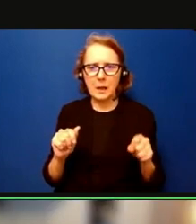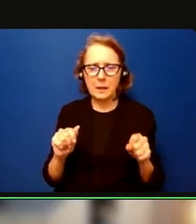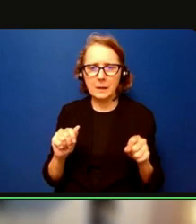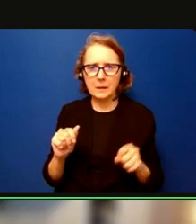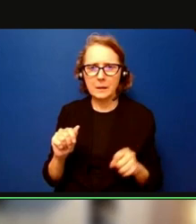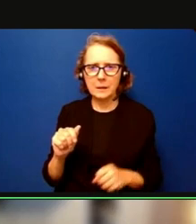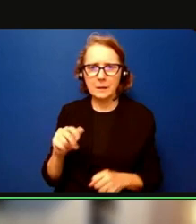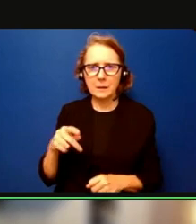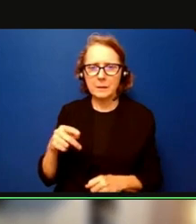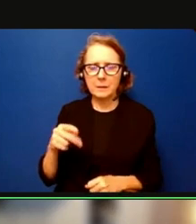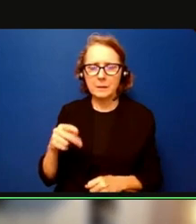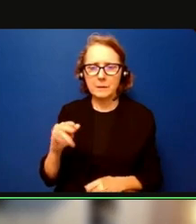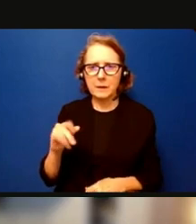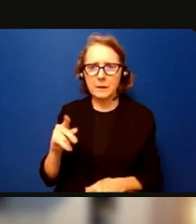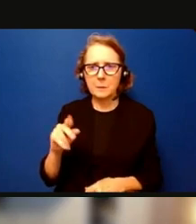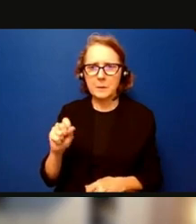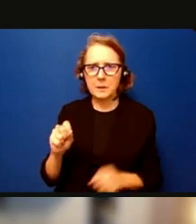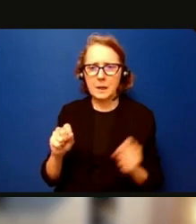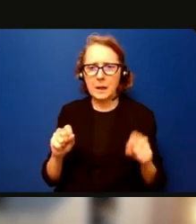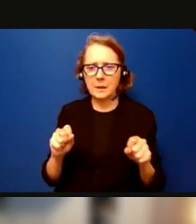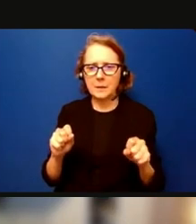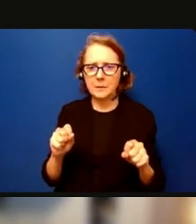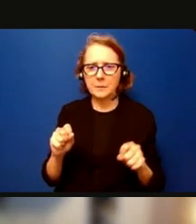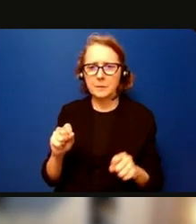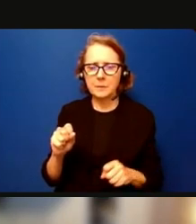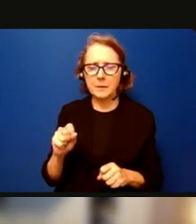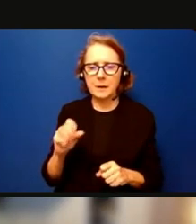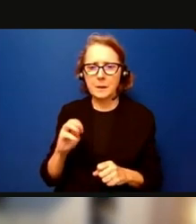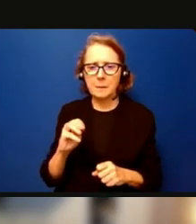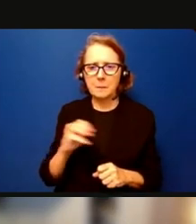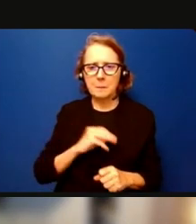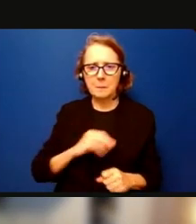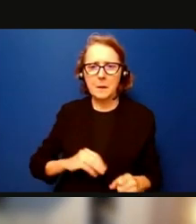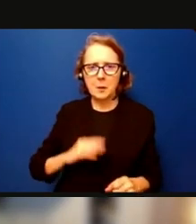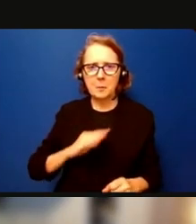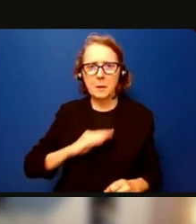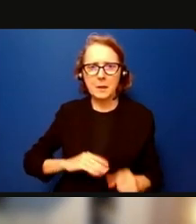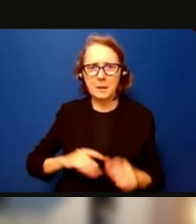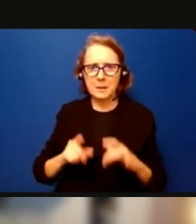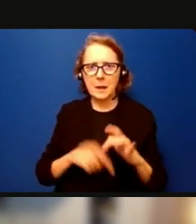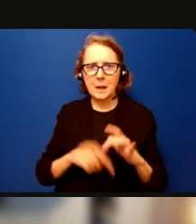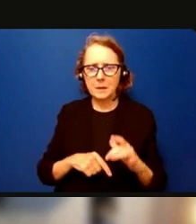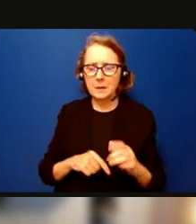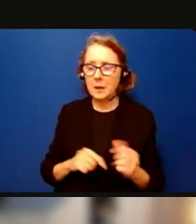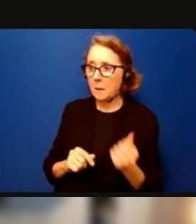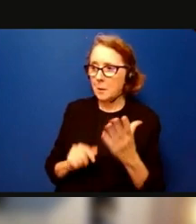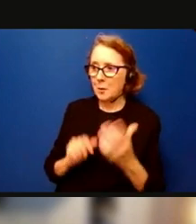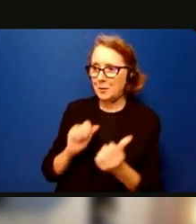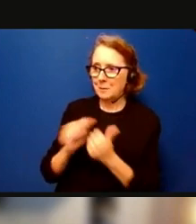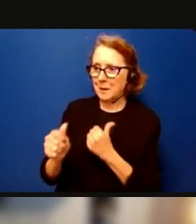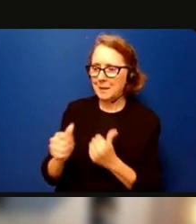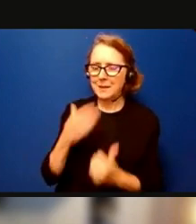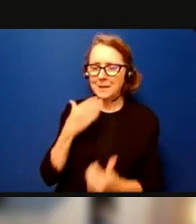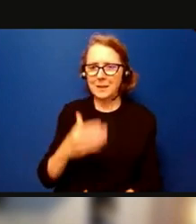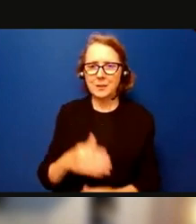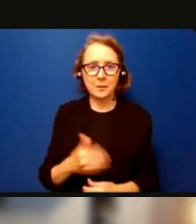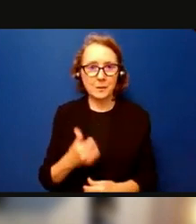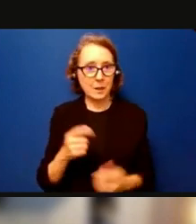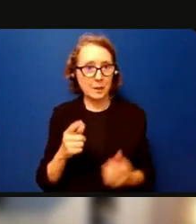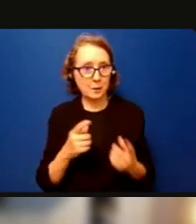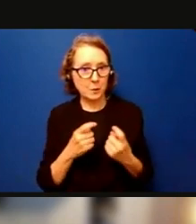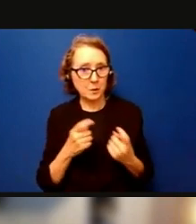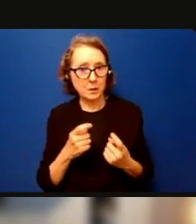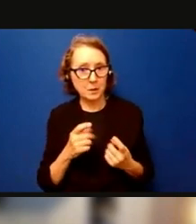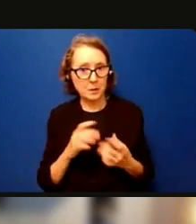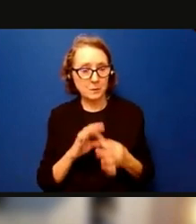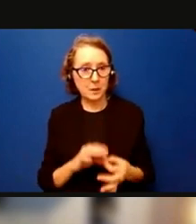Councilor Phillips. Aye. Mayor Bennett absent. Motion passes. Thank you. Are there any questions regarding